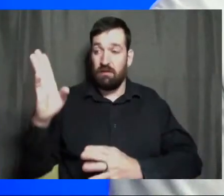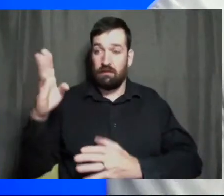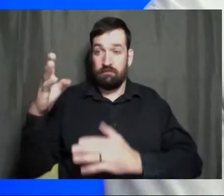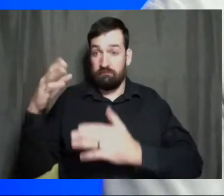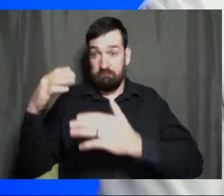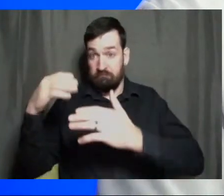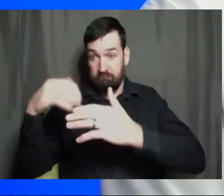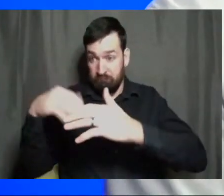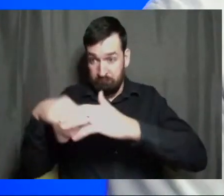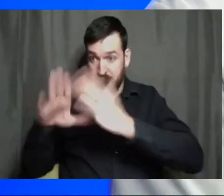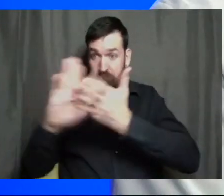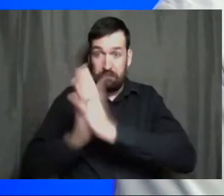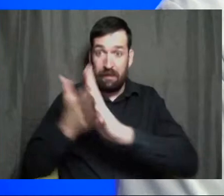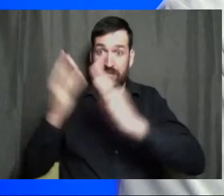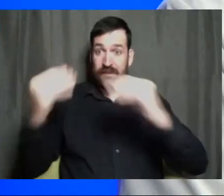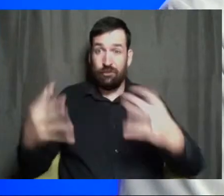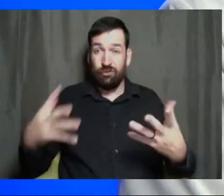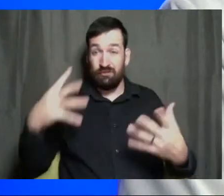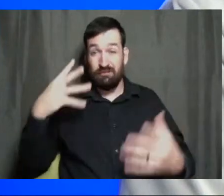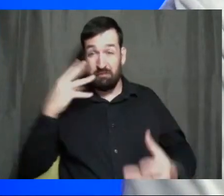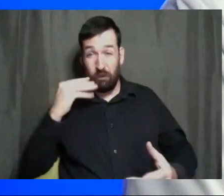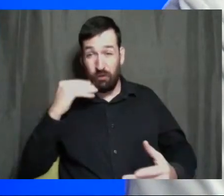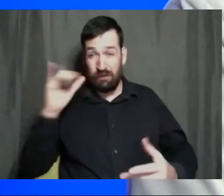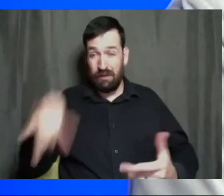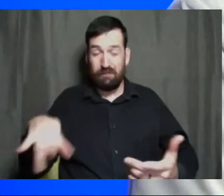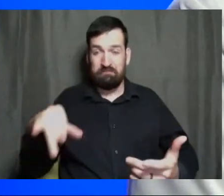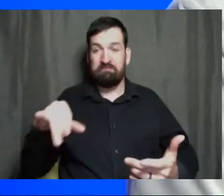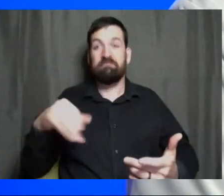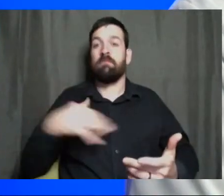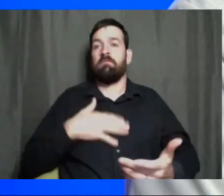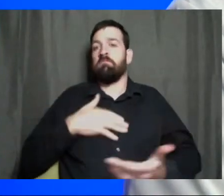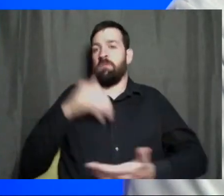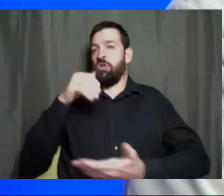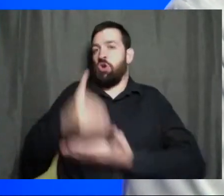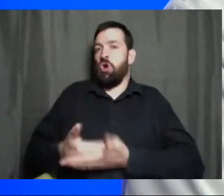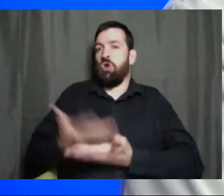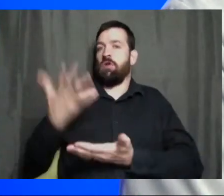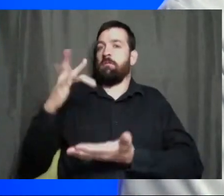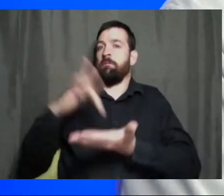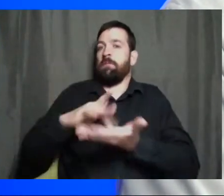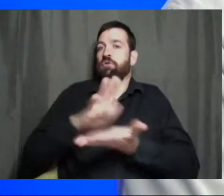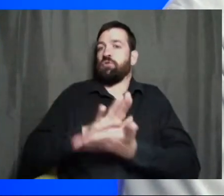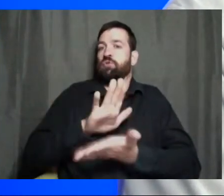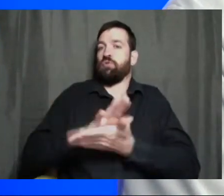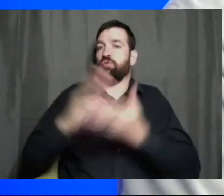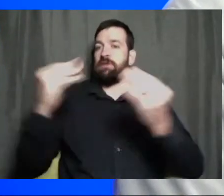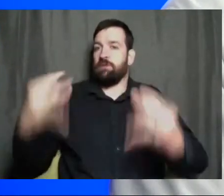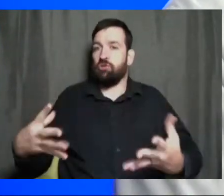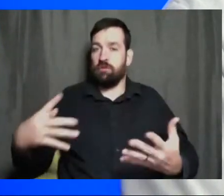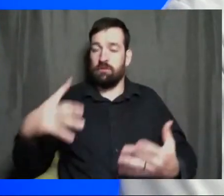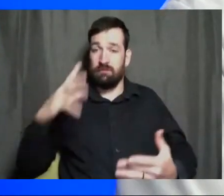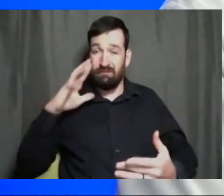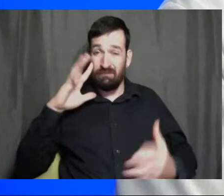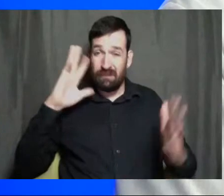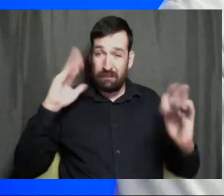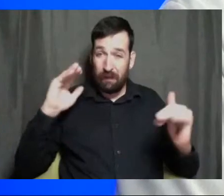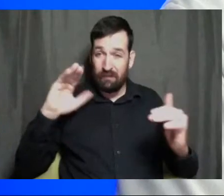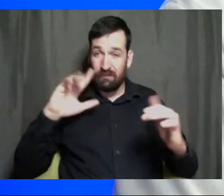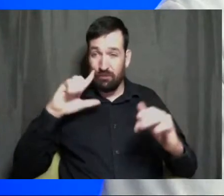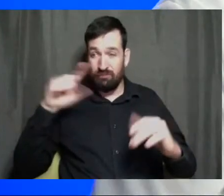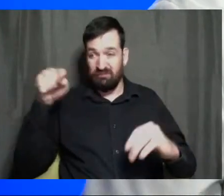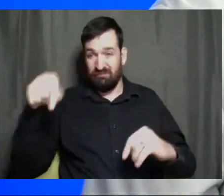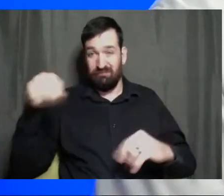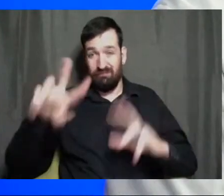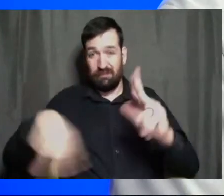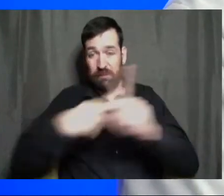as a school teacher, and I have a daughter that's a school teacher, a middle school teacher, that they would face so many challenges. So I just want to say thanks